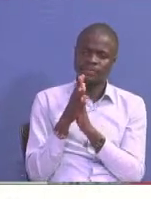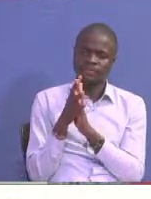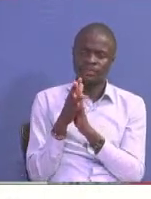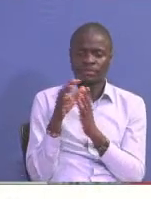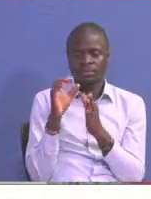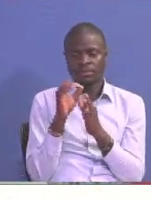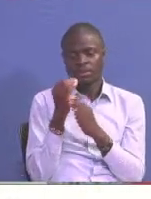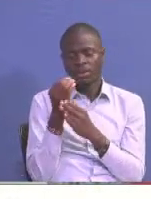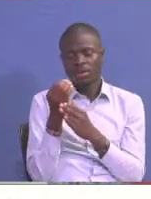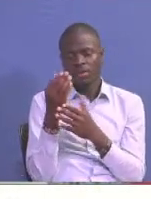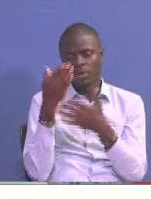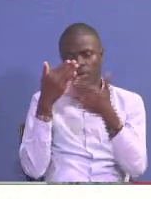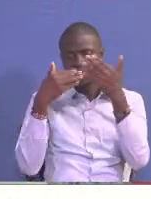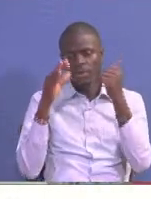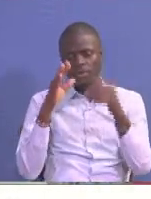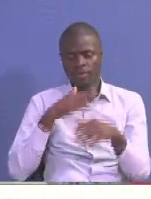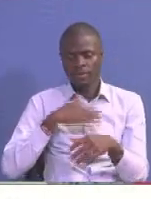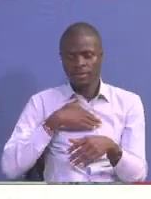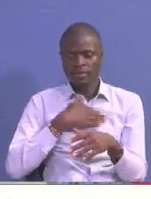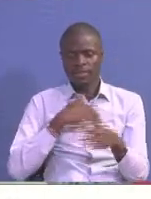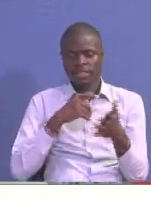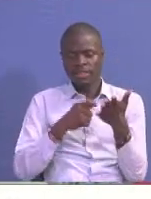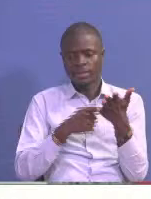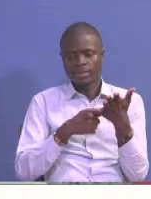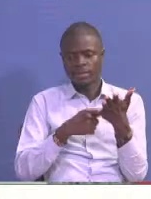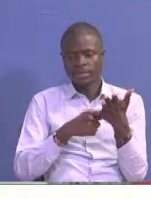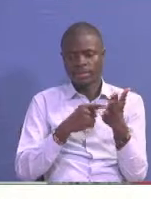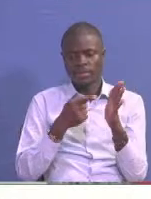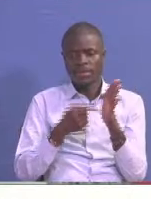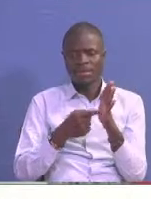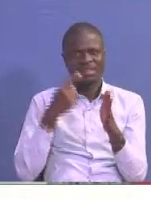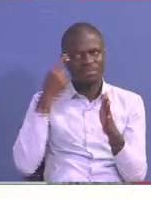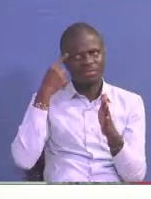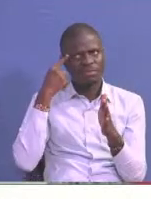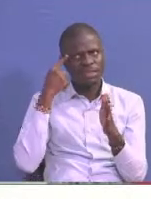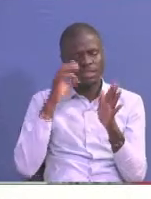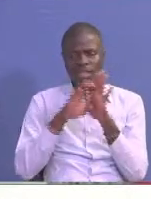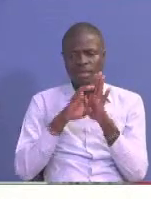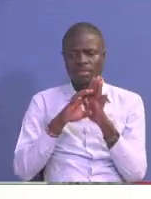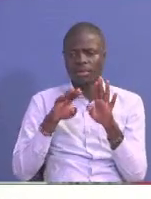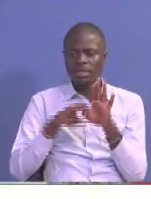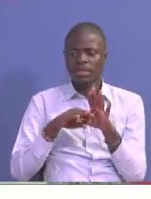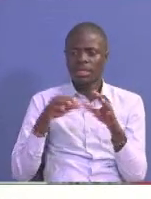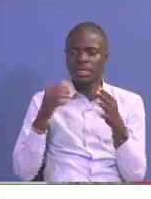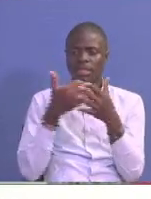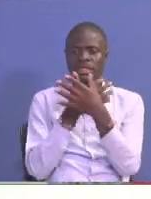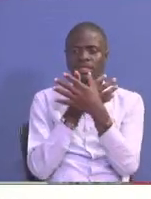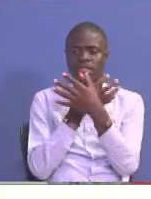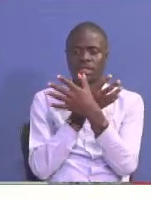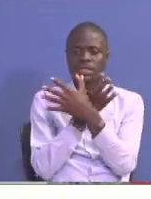or universities of science and technology. Let's say, for example, in Germany,